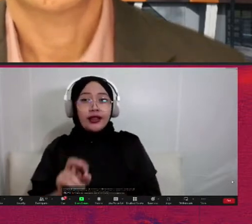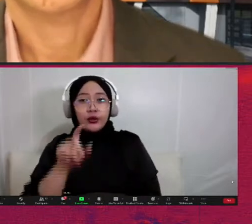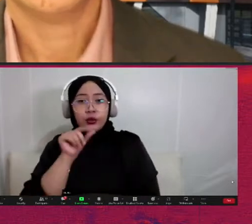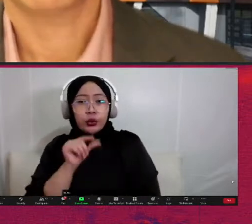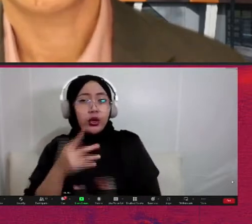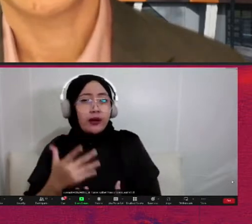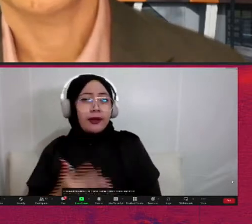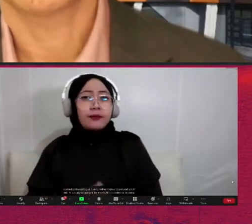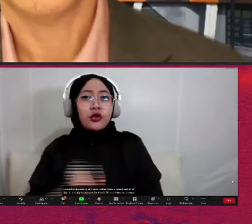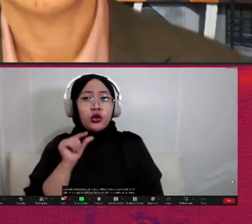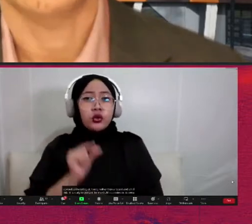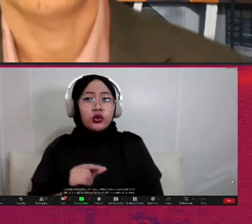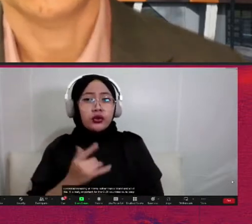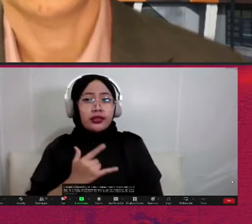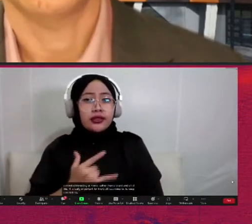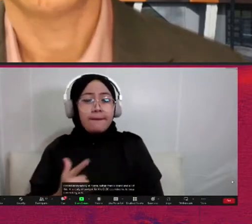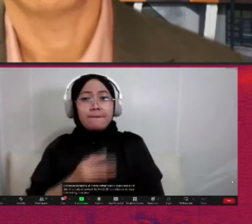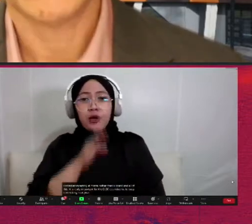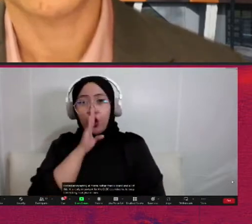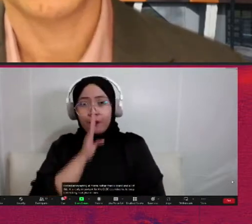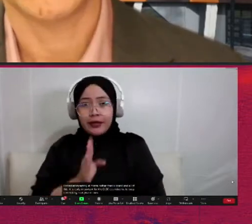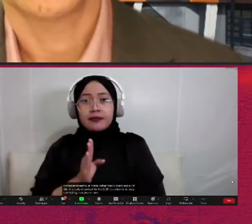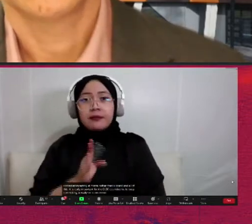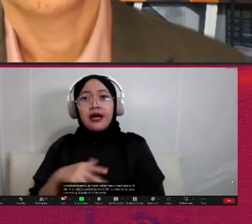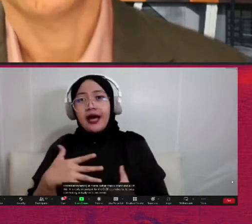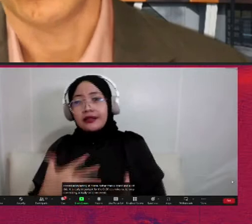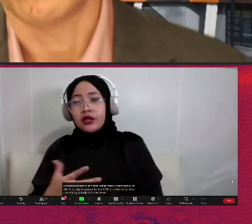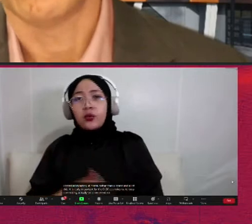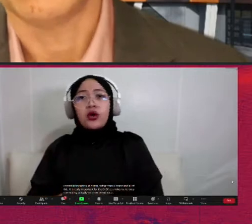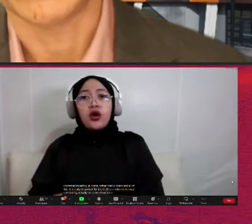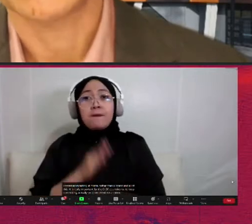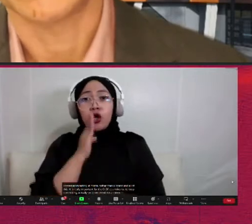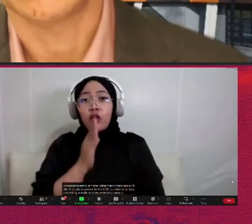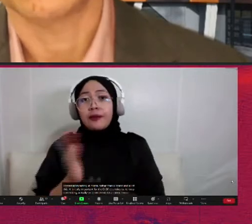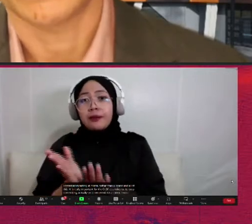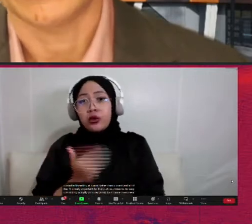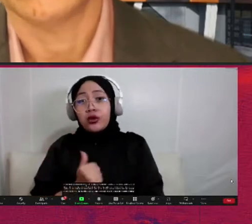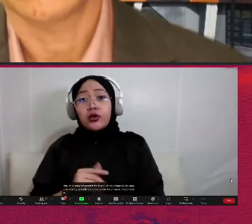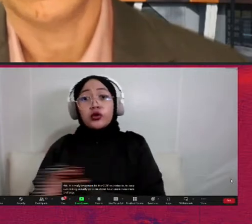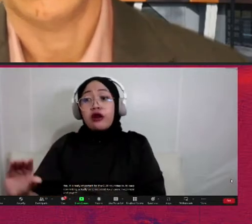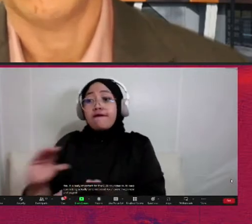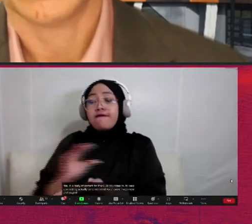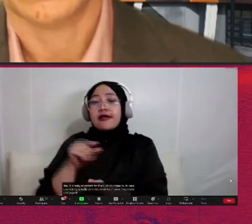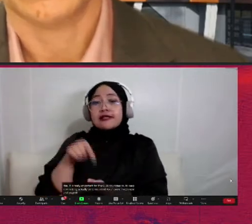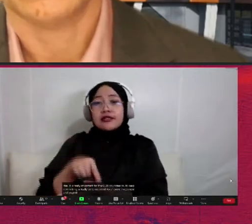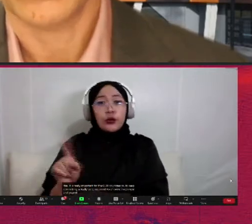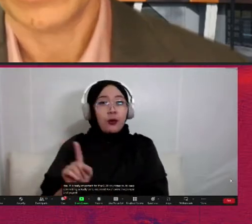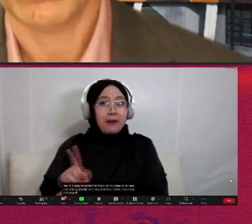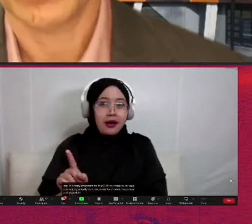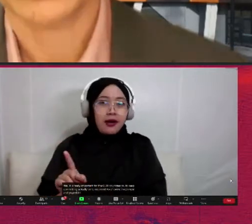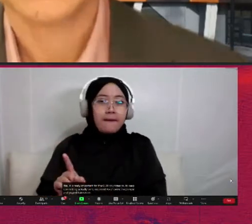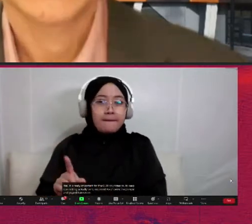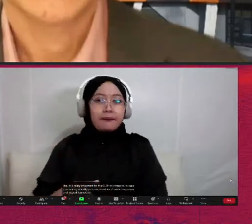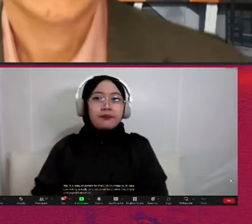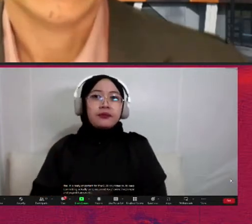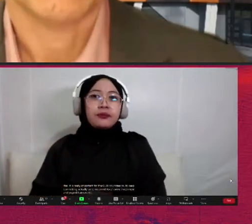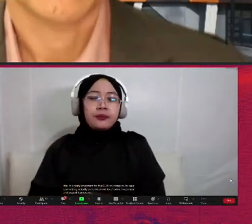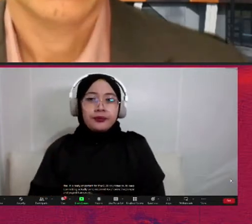to keep committing, actually, or to recommit to open investment and trade